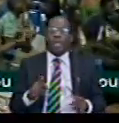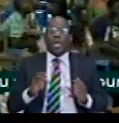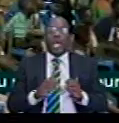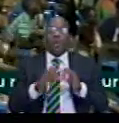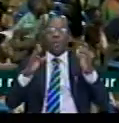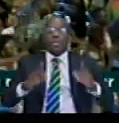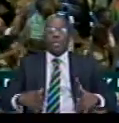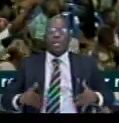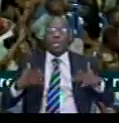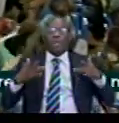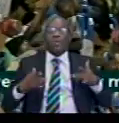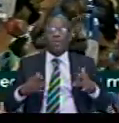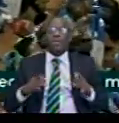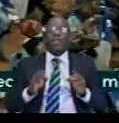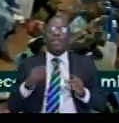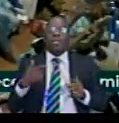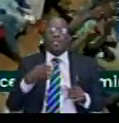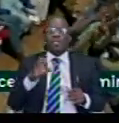GCK.